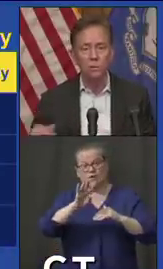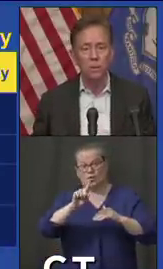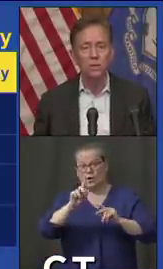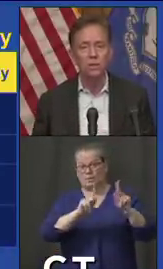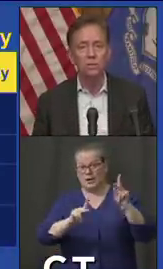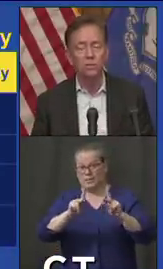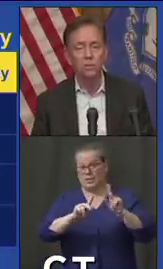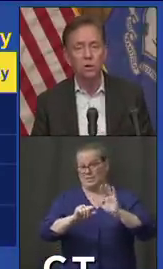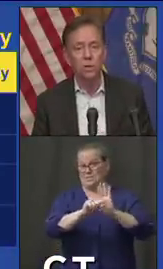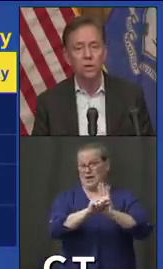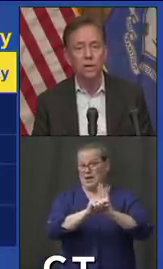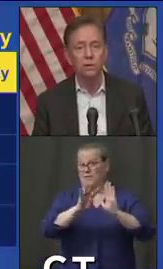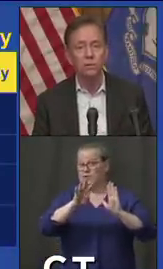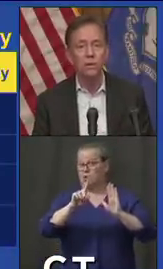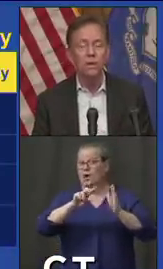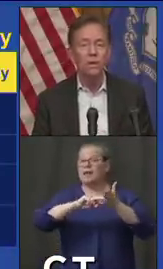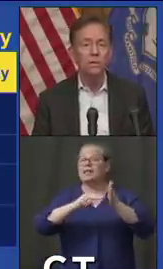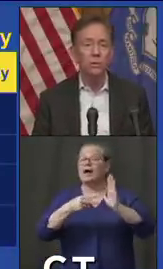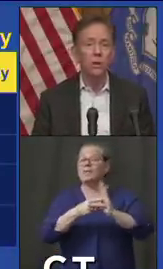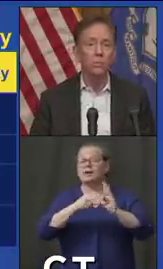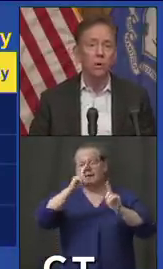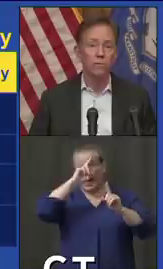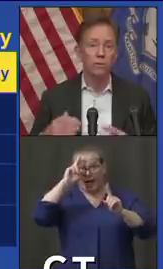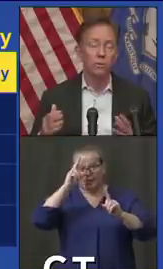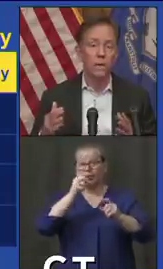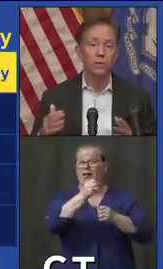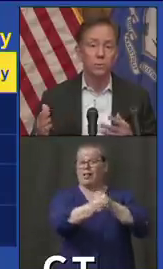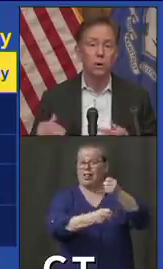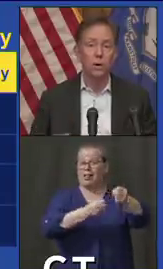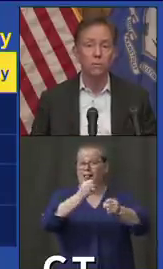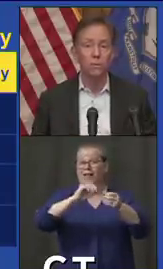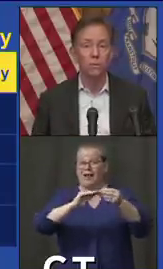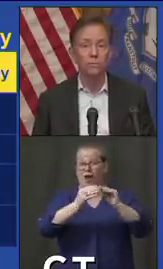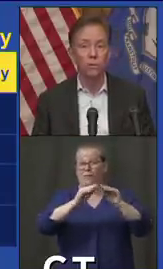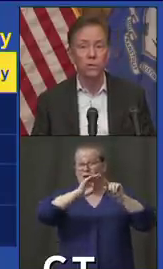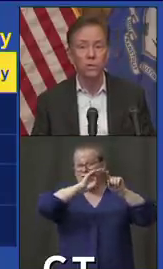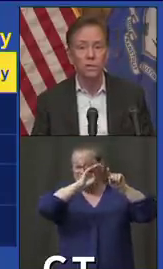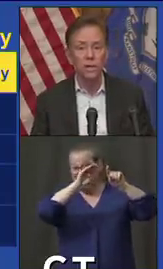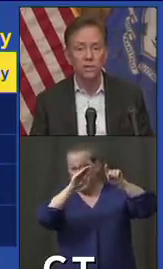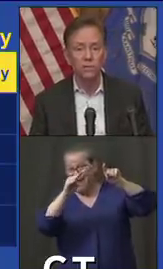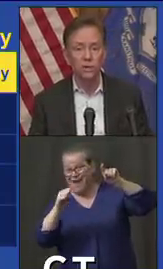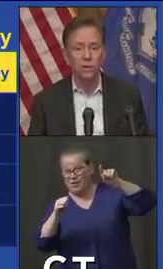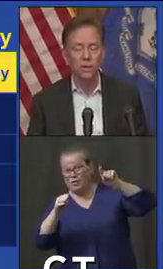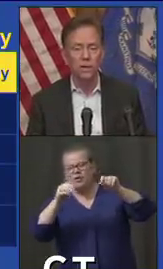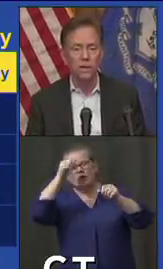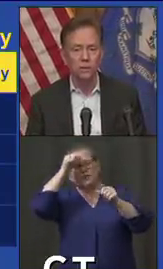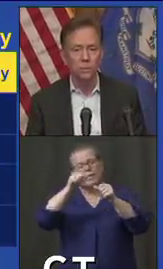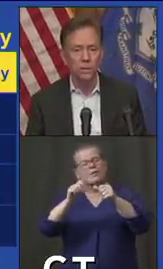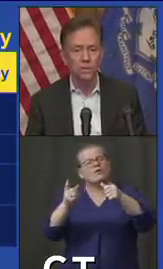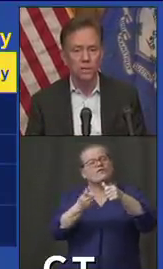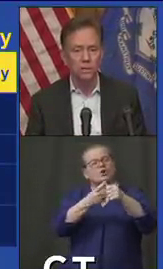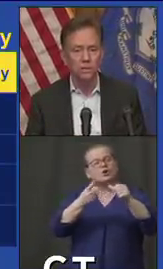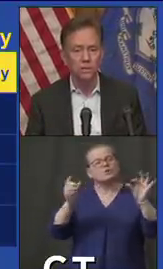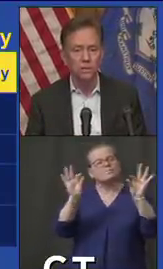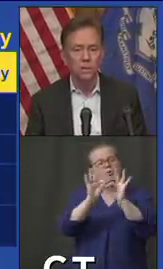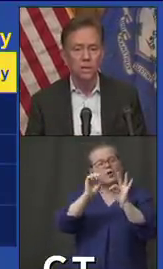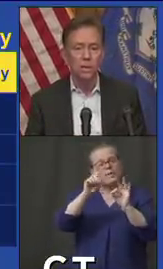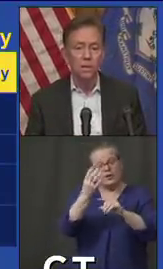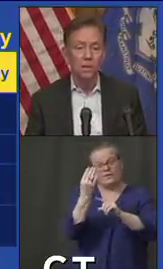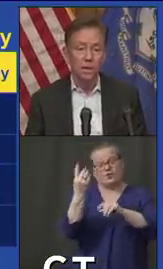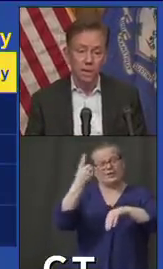of hospitalizations going down. As you remember, our first benchmark was 14 days of declining